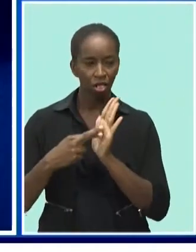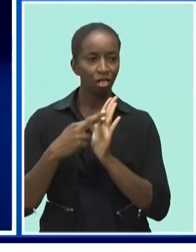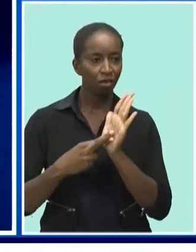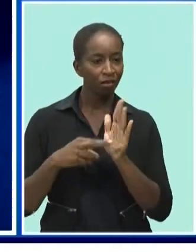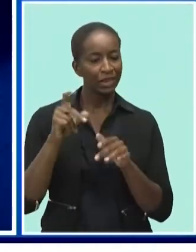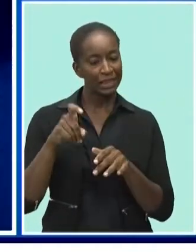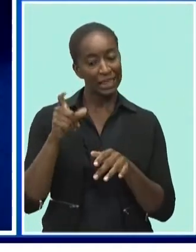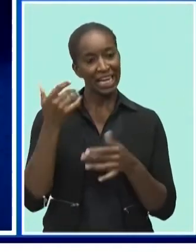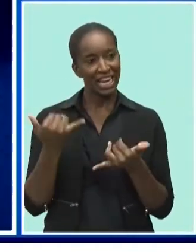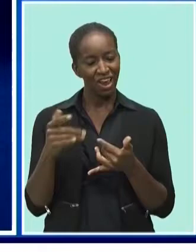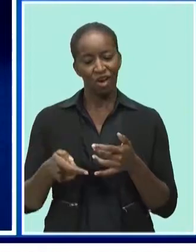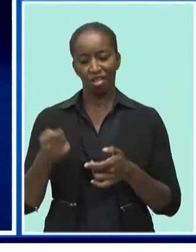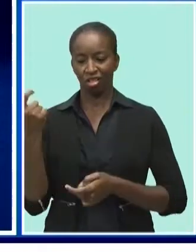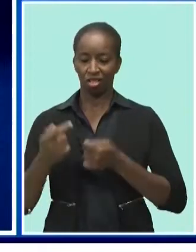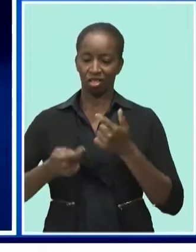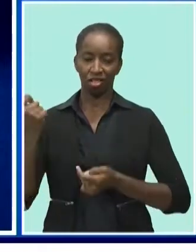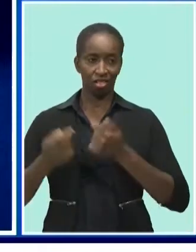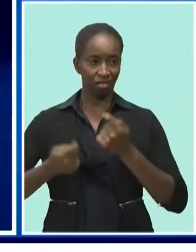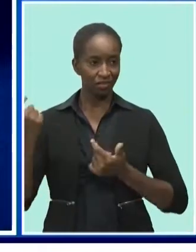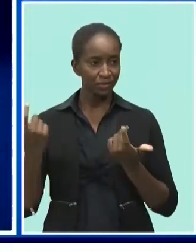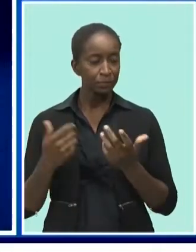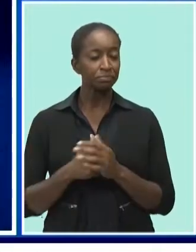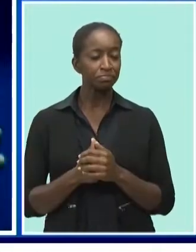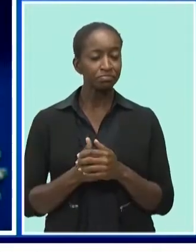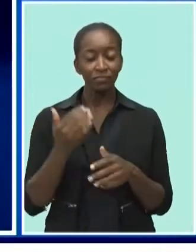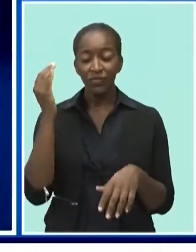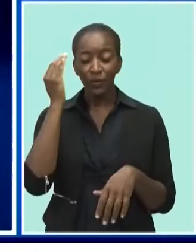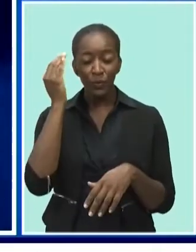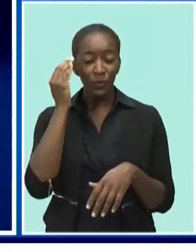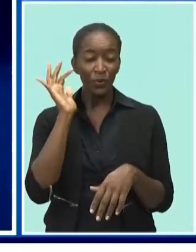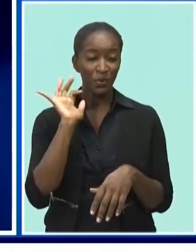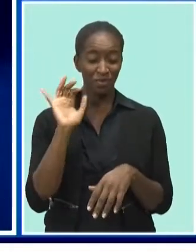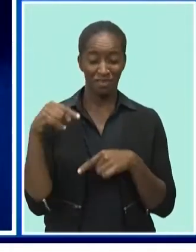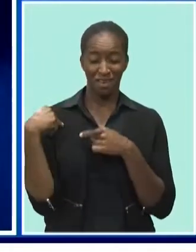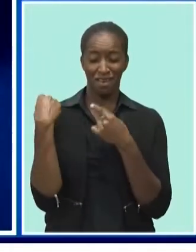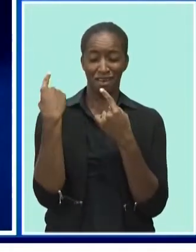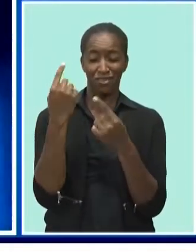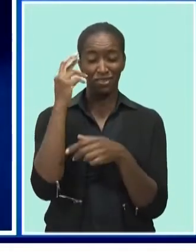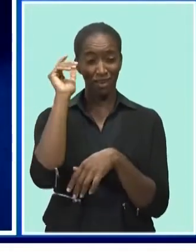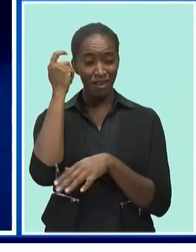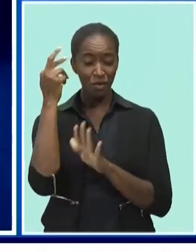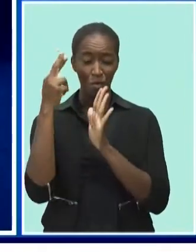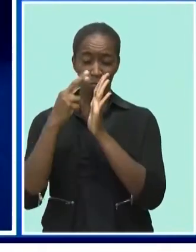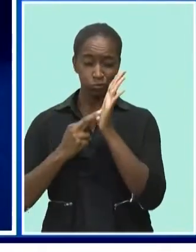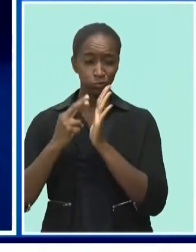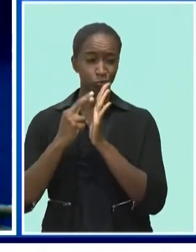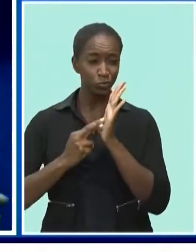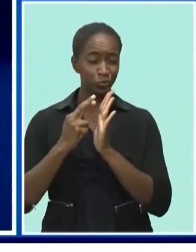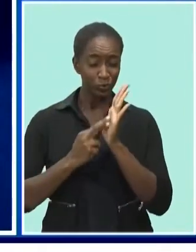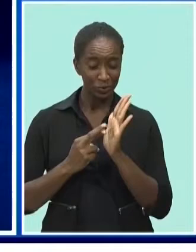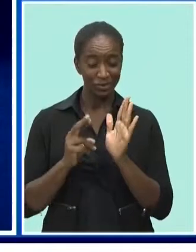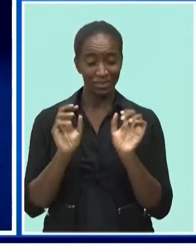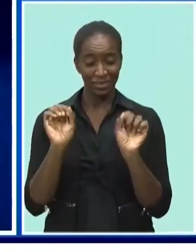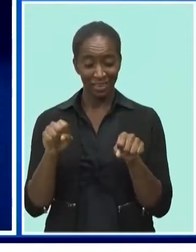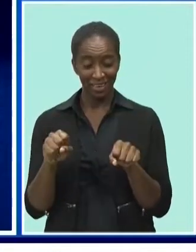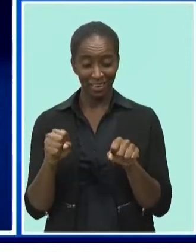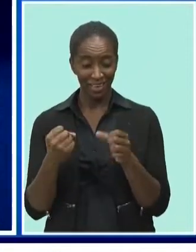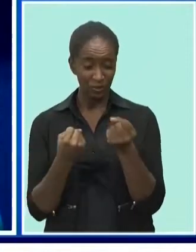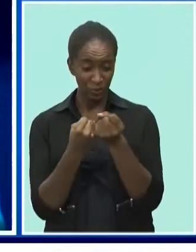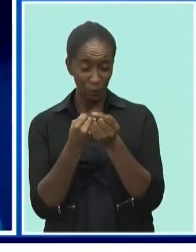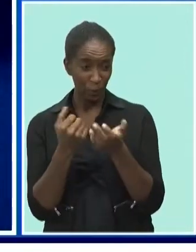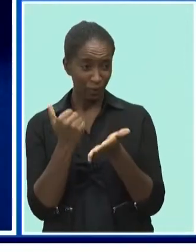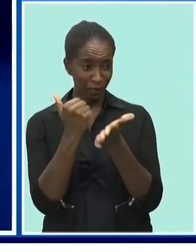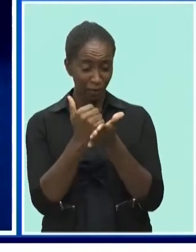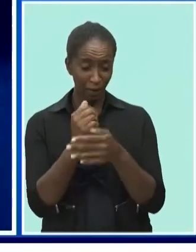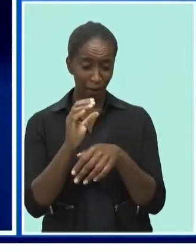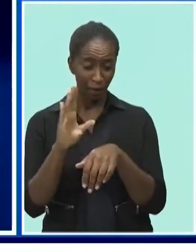that have literally ossified, calcified our capacity to do business in this country.